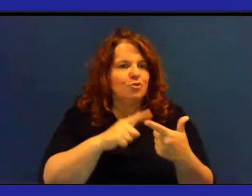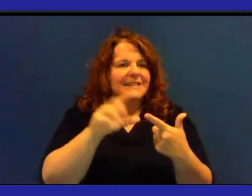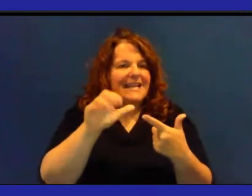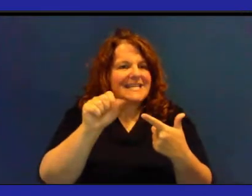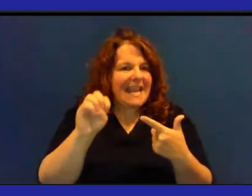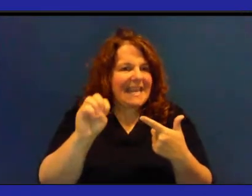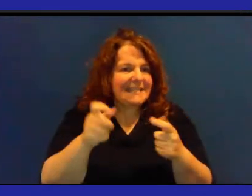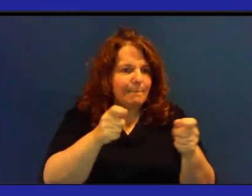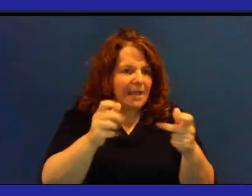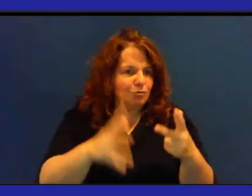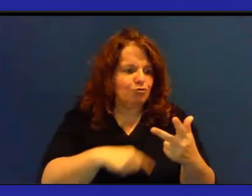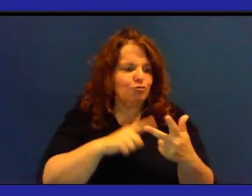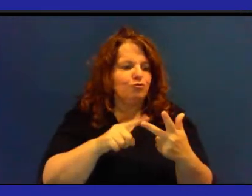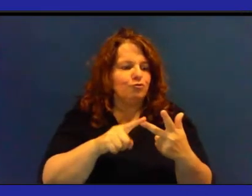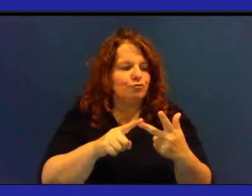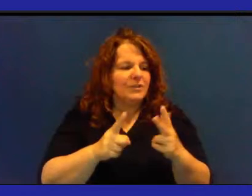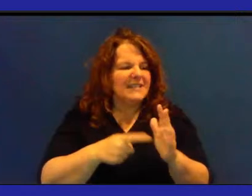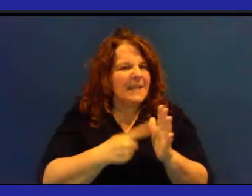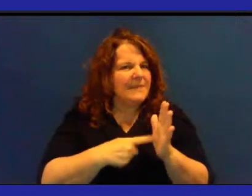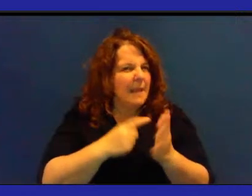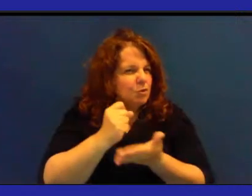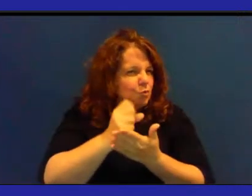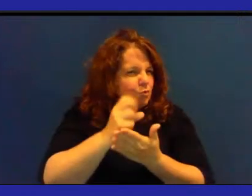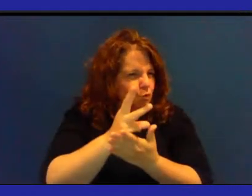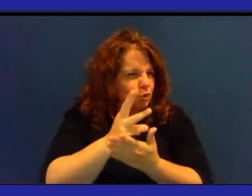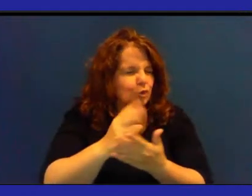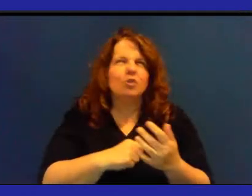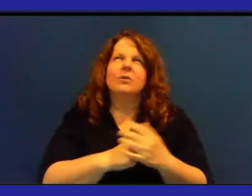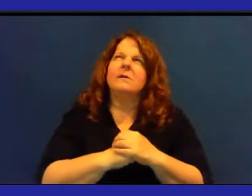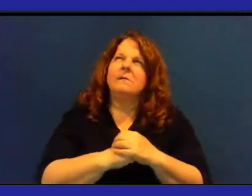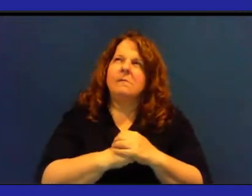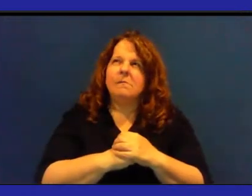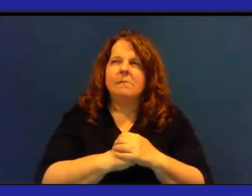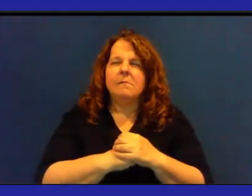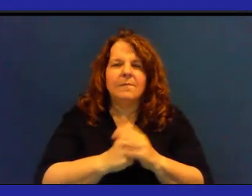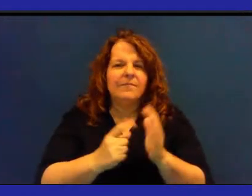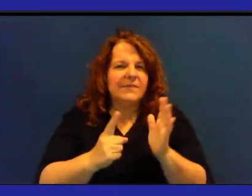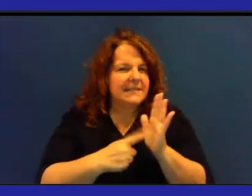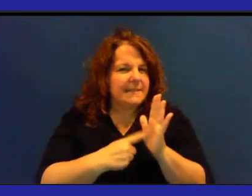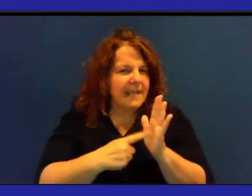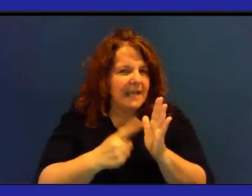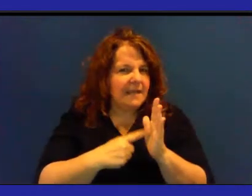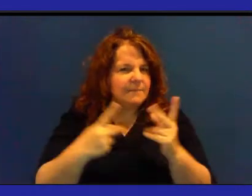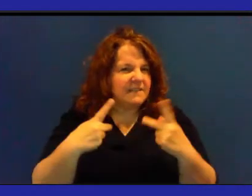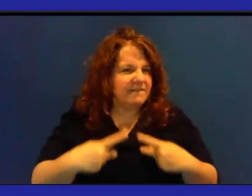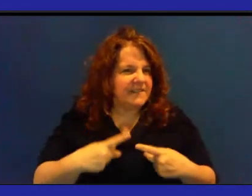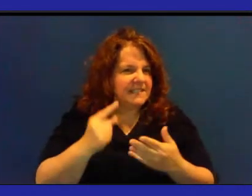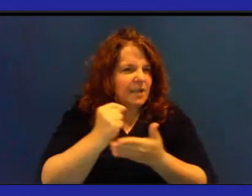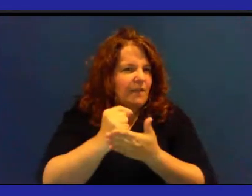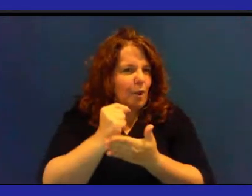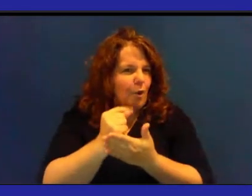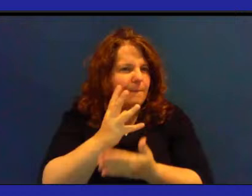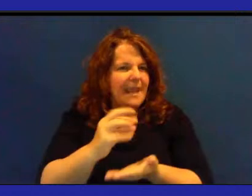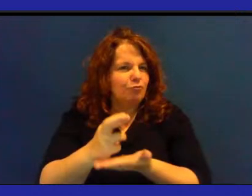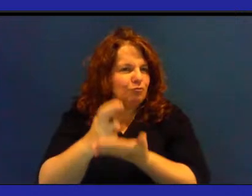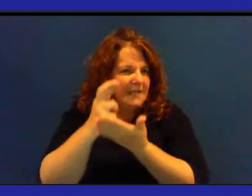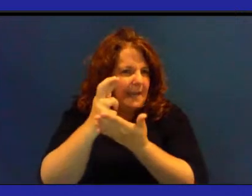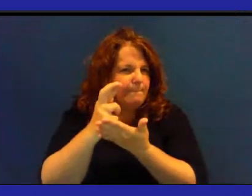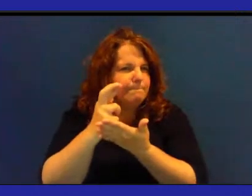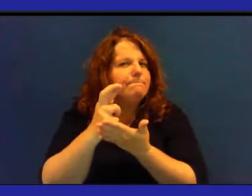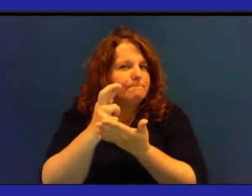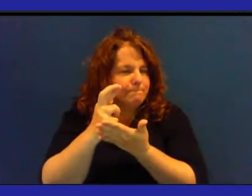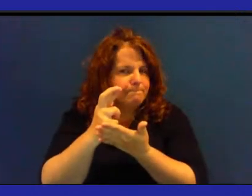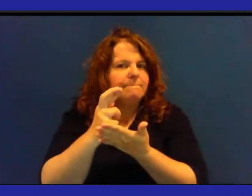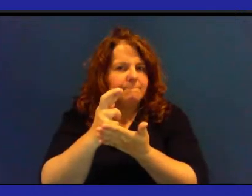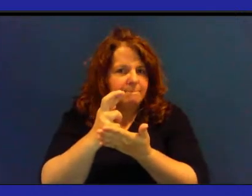managers. Sometimes we need social work, and even sometimes it's a physical therapy and rehab, right, for them to be able to get